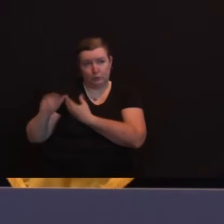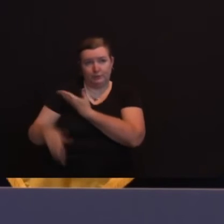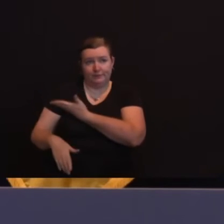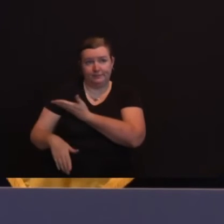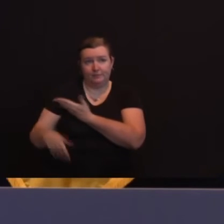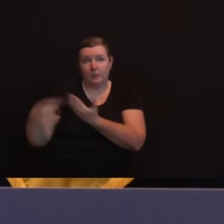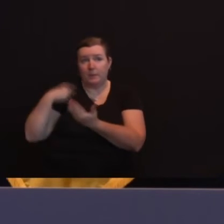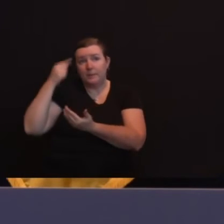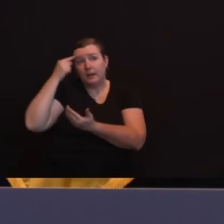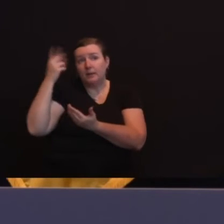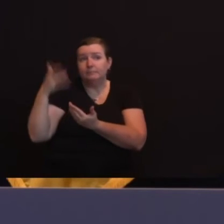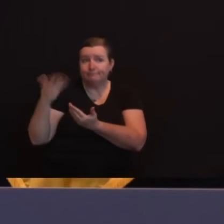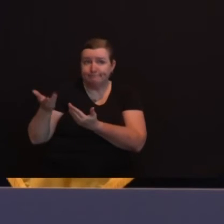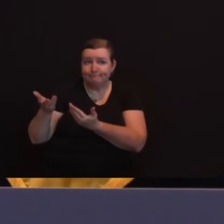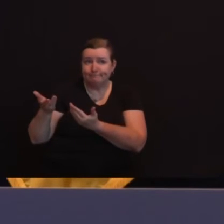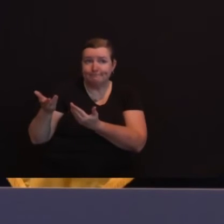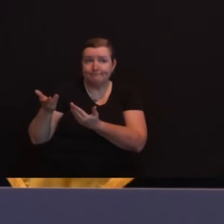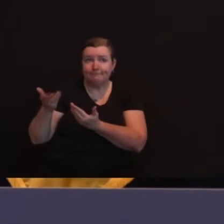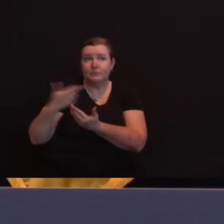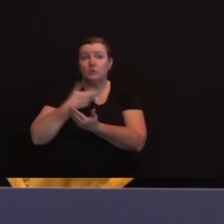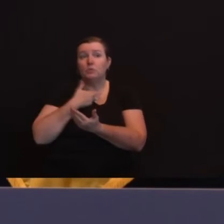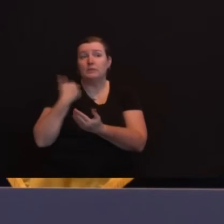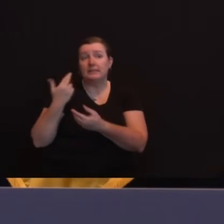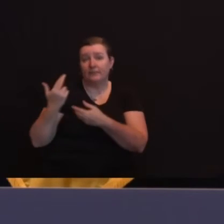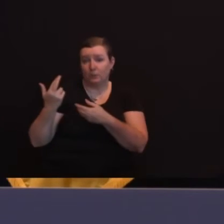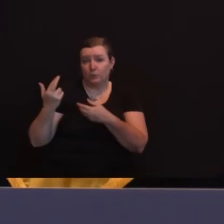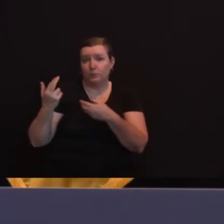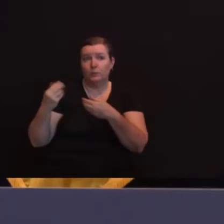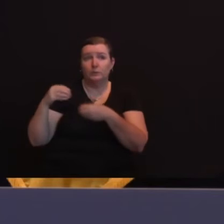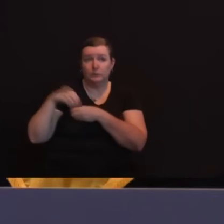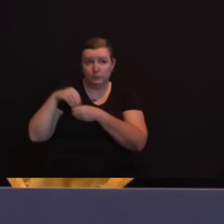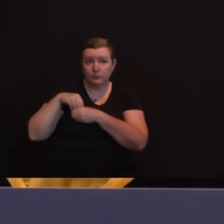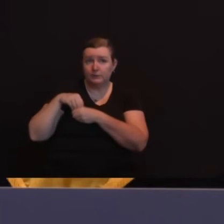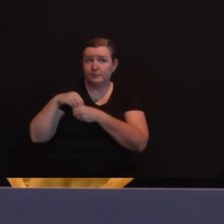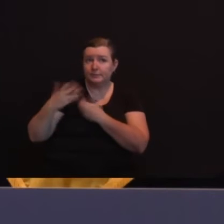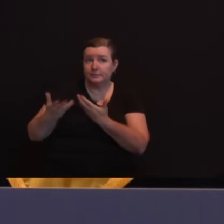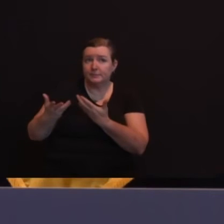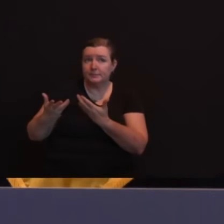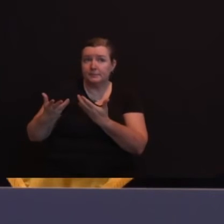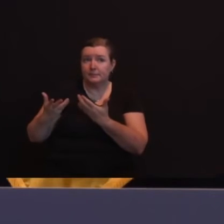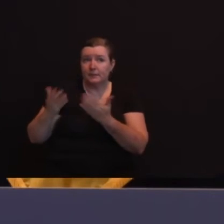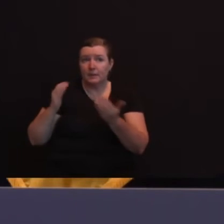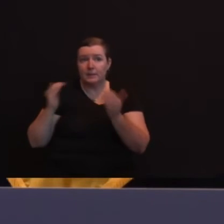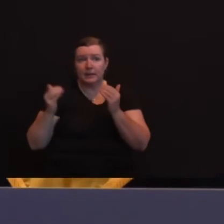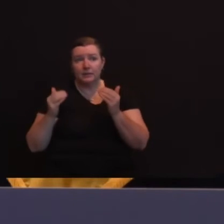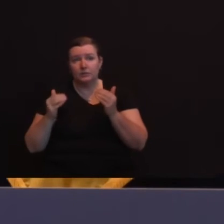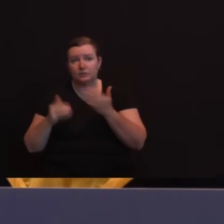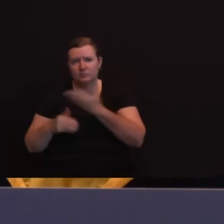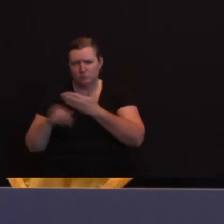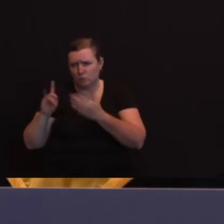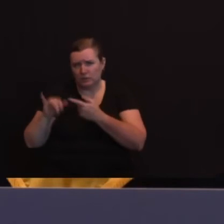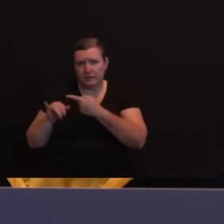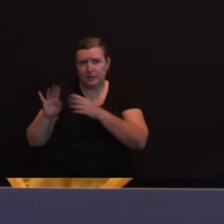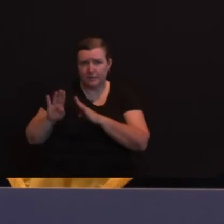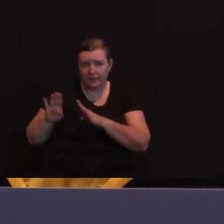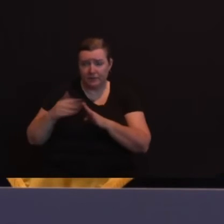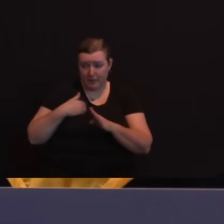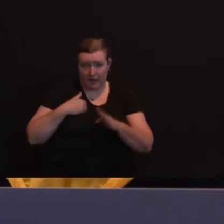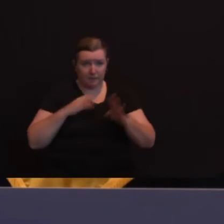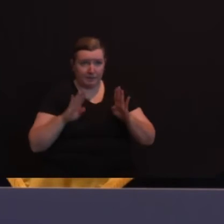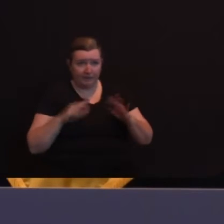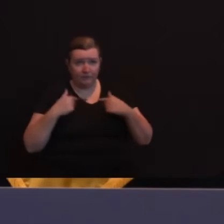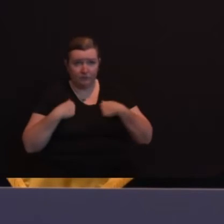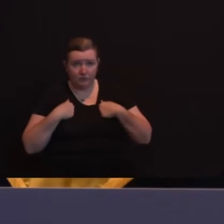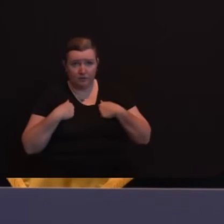measured if you compare Judy's behavior to my behavior, and I had more indoor stuff in my